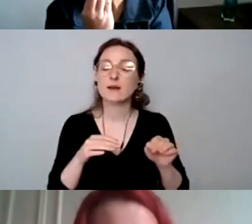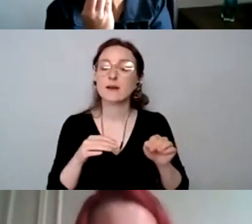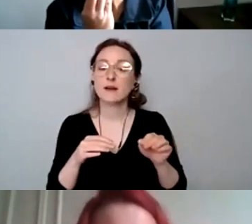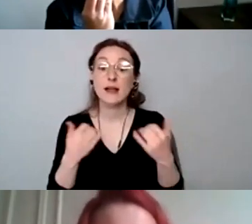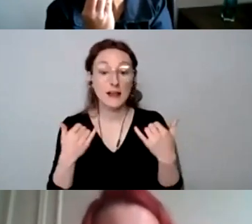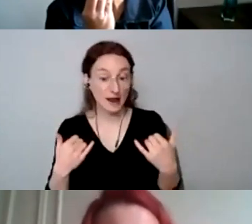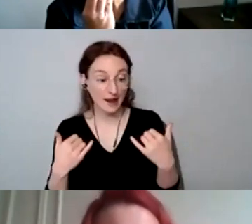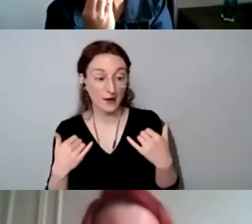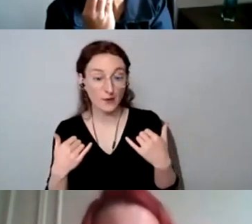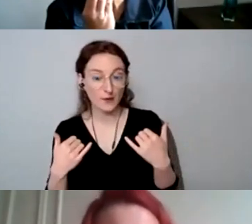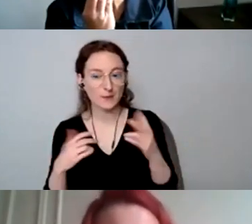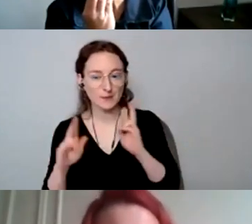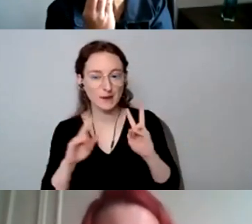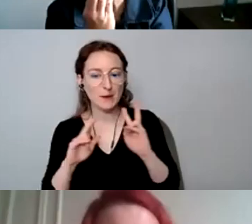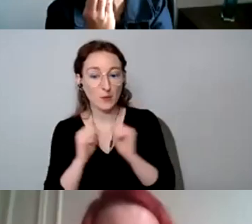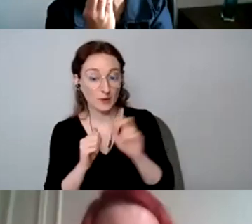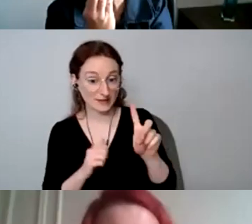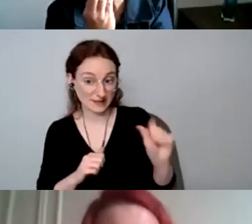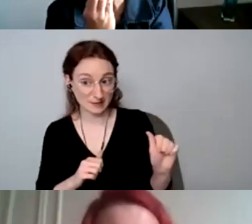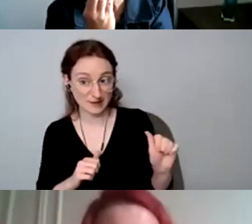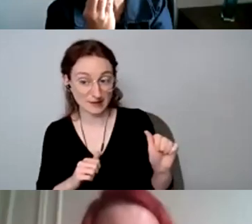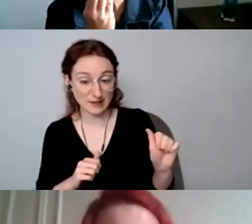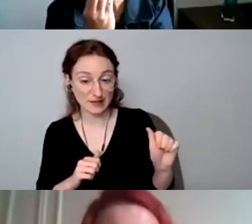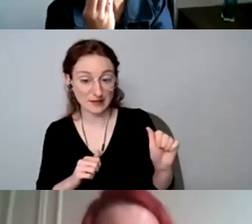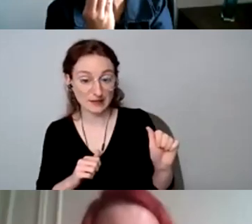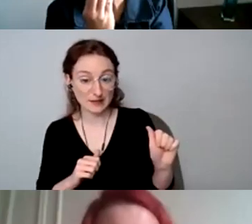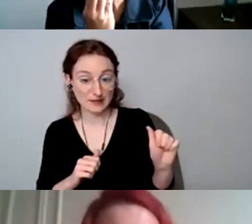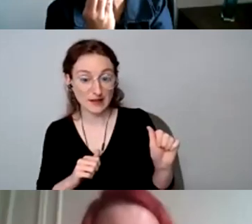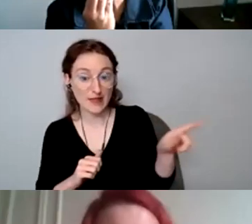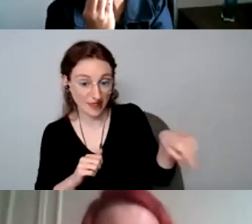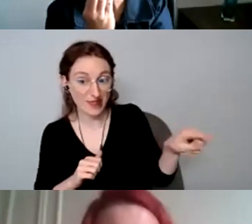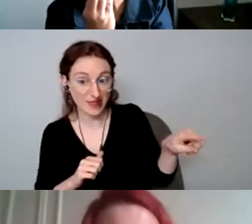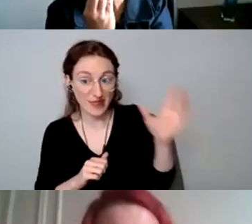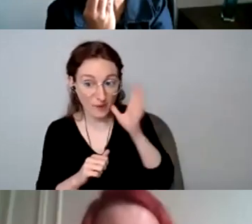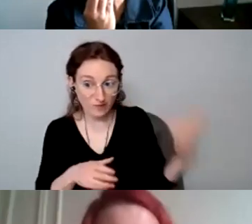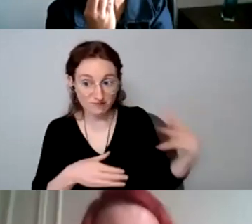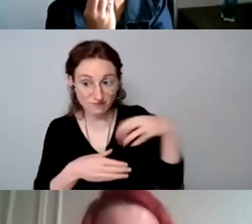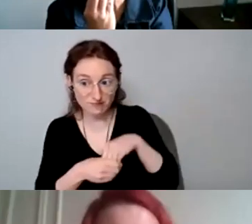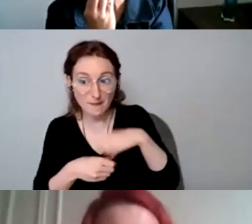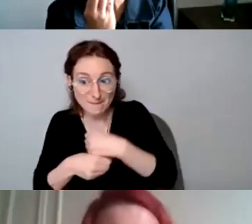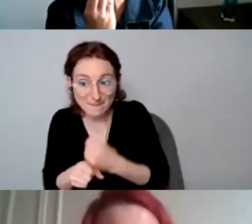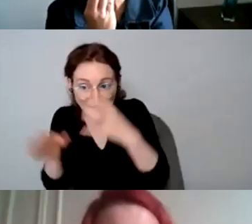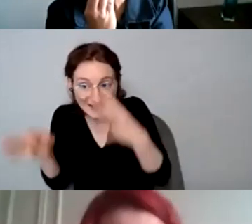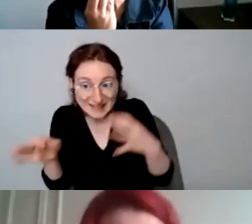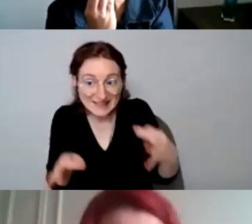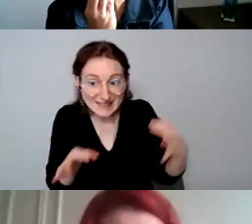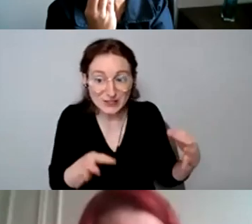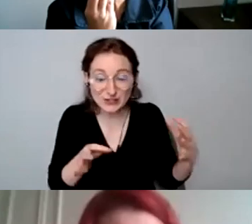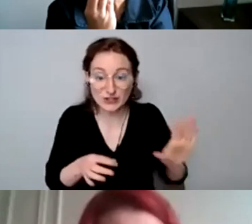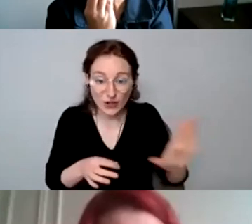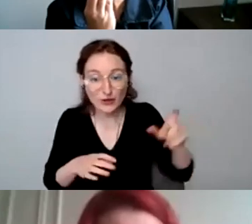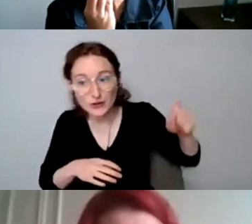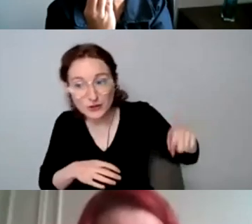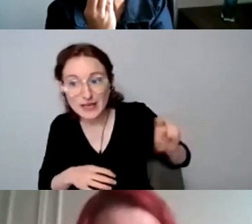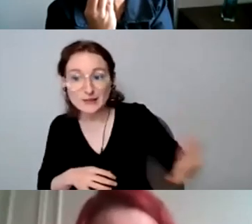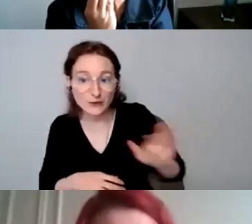Now people with disabilities will make a decision based on their own expertise,